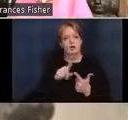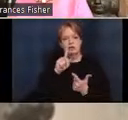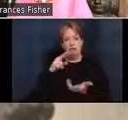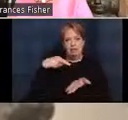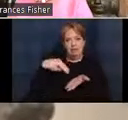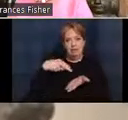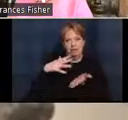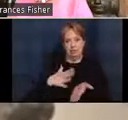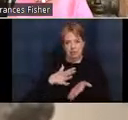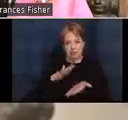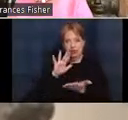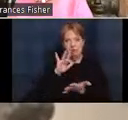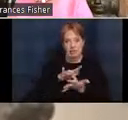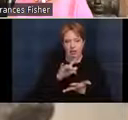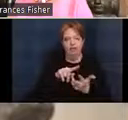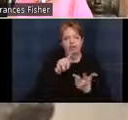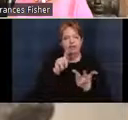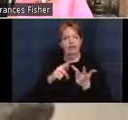right, all done in bronze.